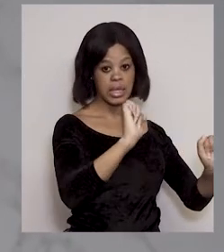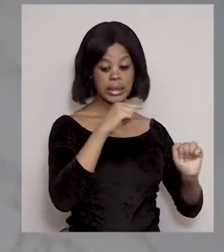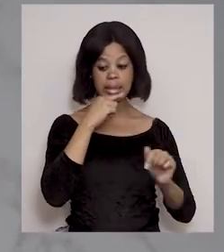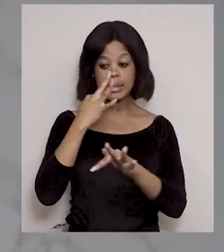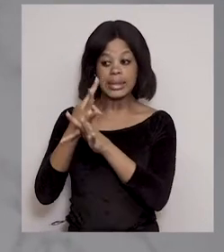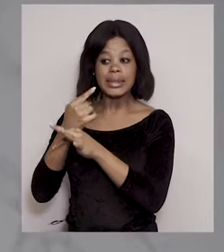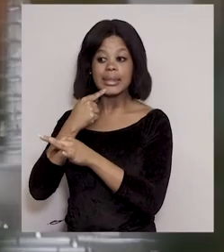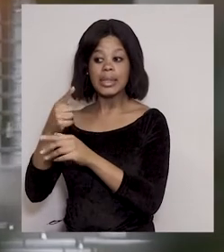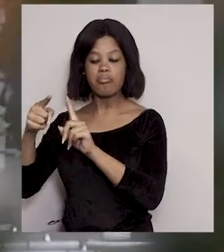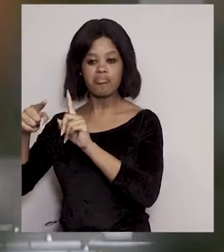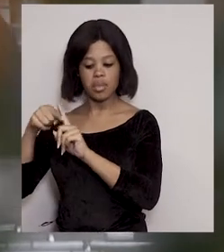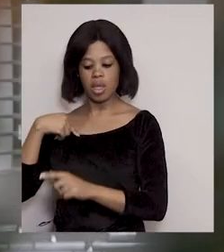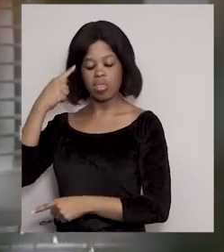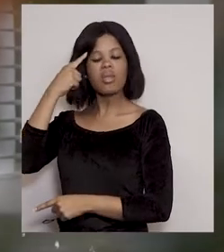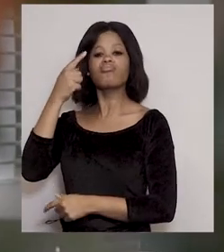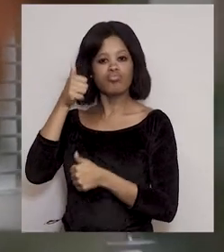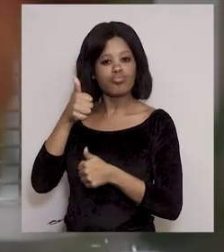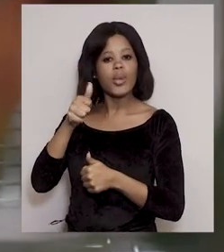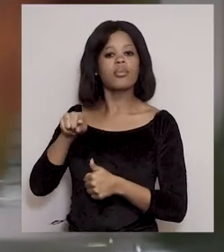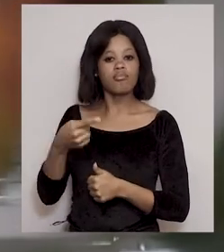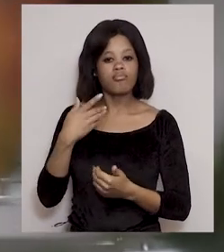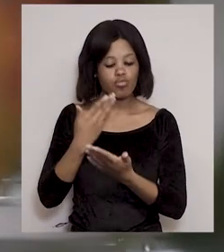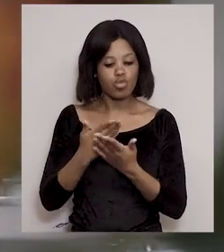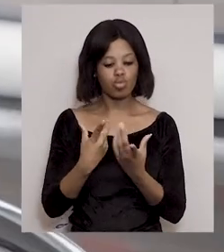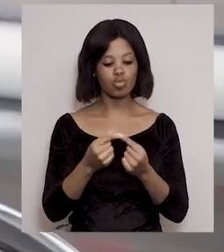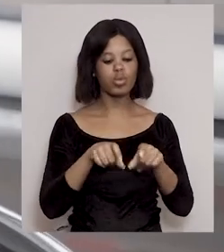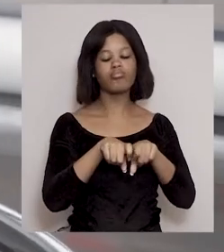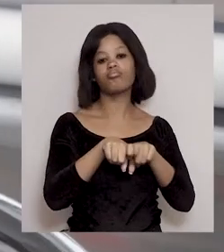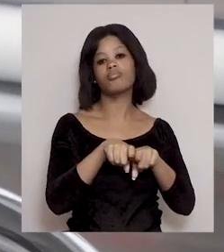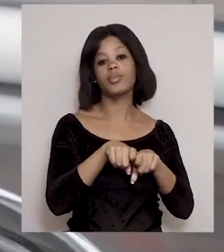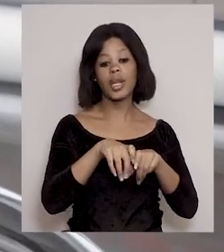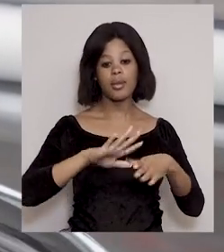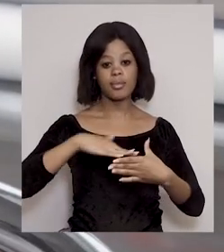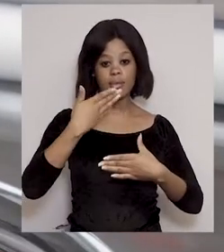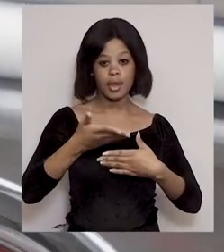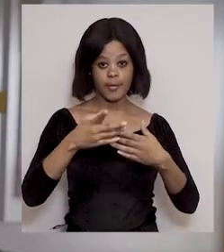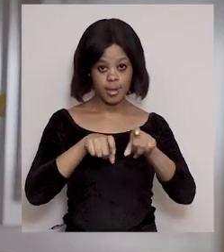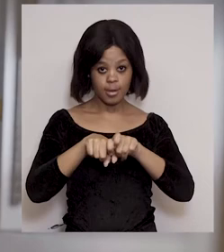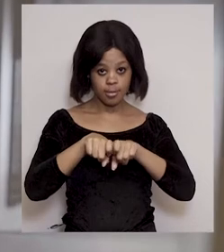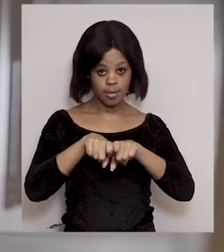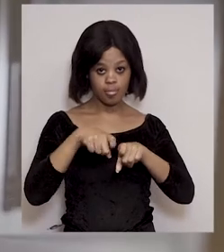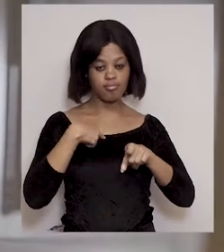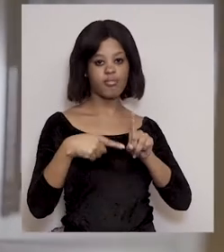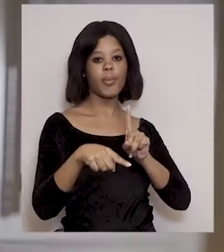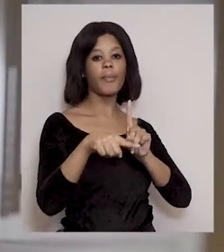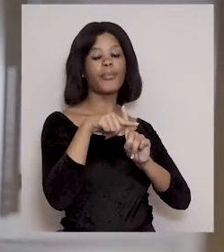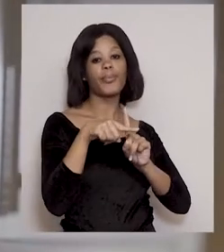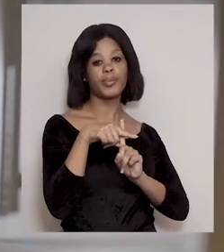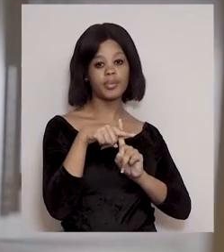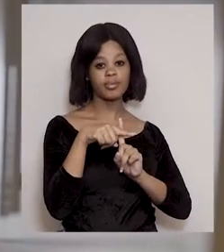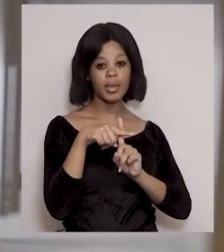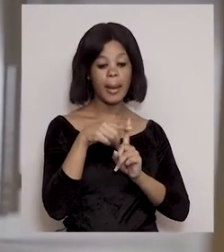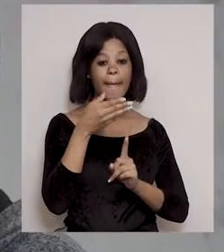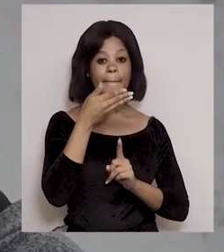bona ba re o testile positive, and then be ke feel hore is the right thing and ka yetsang hore lena ke lo itesta. After ke tested and I came positive,